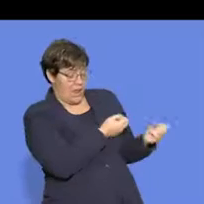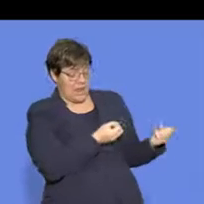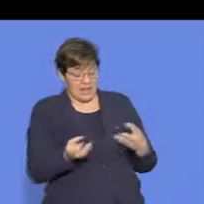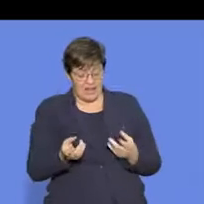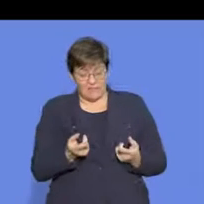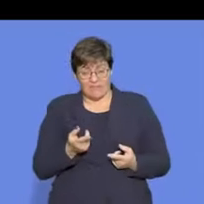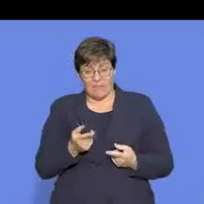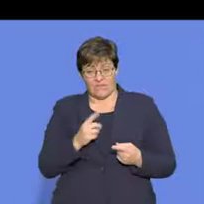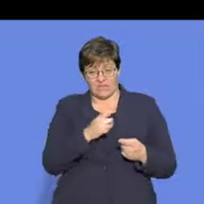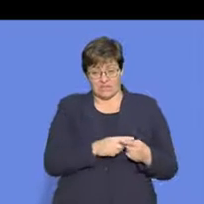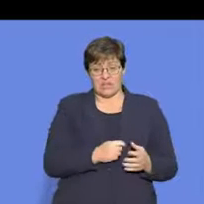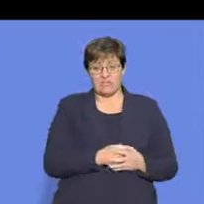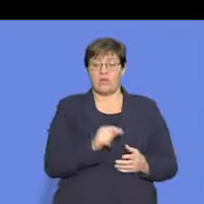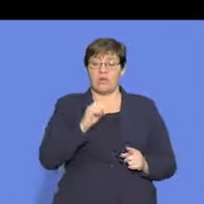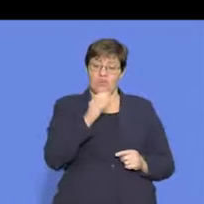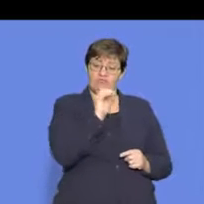electrons,